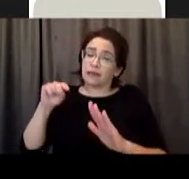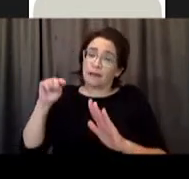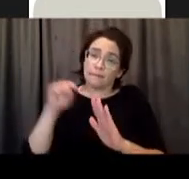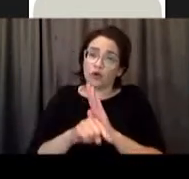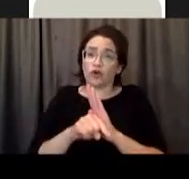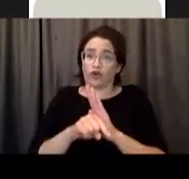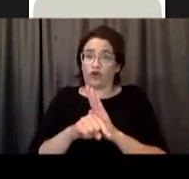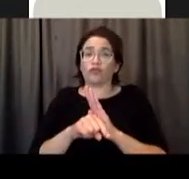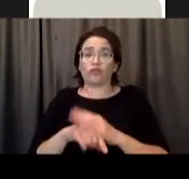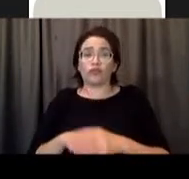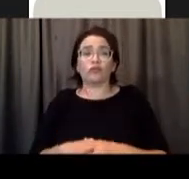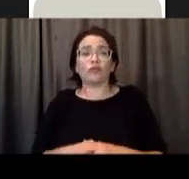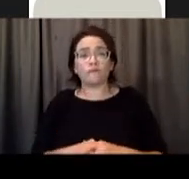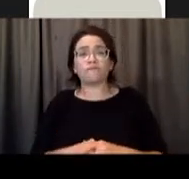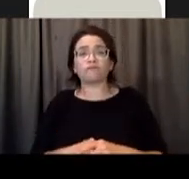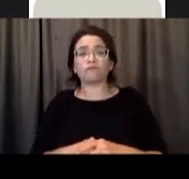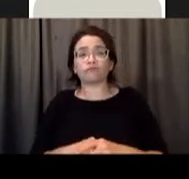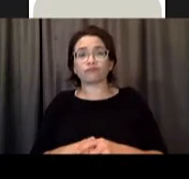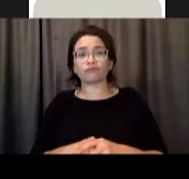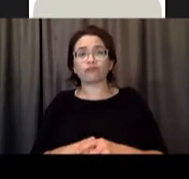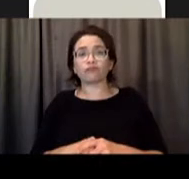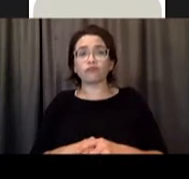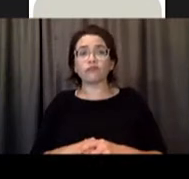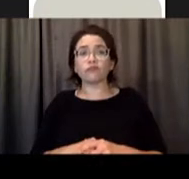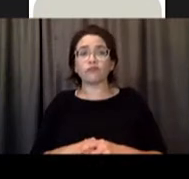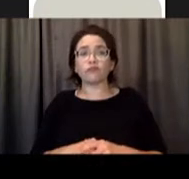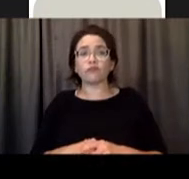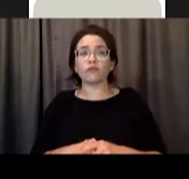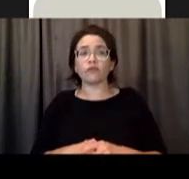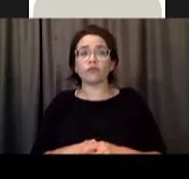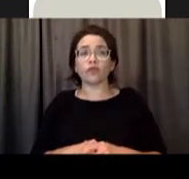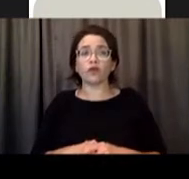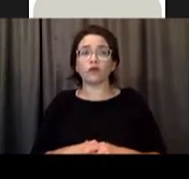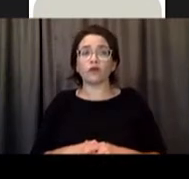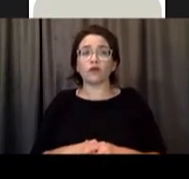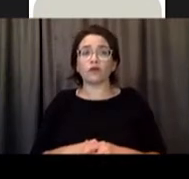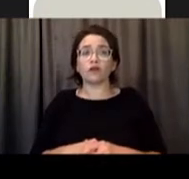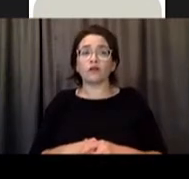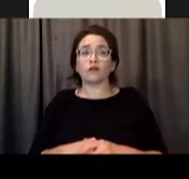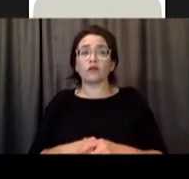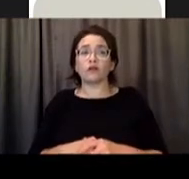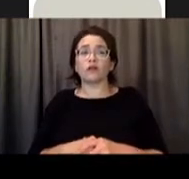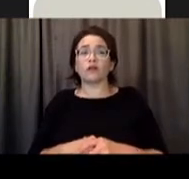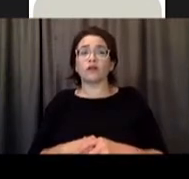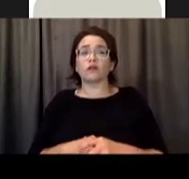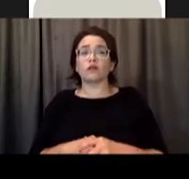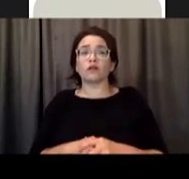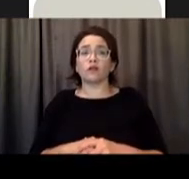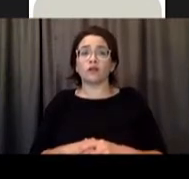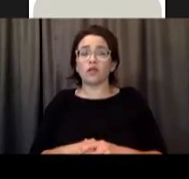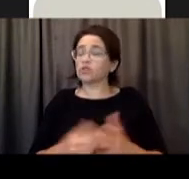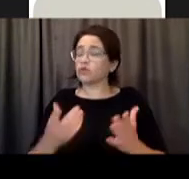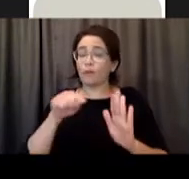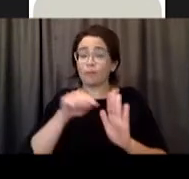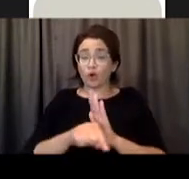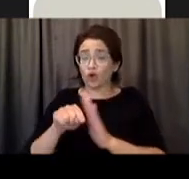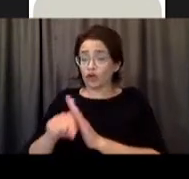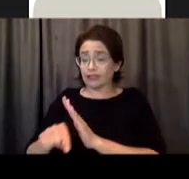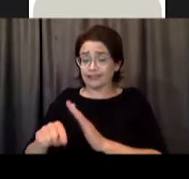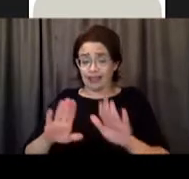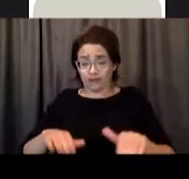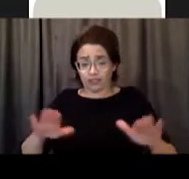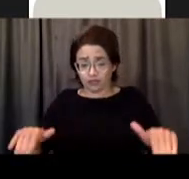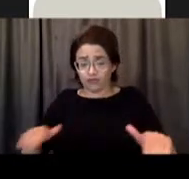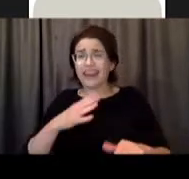only of those whom the Kremlin regarded as saboteurs but murders also of children and the